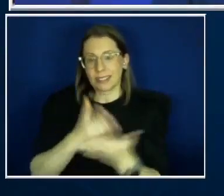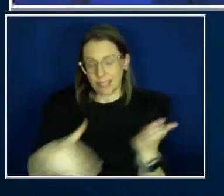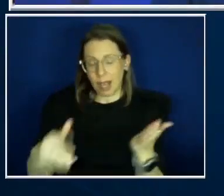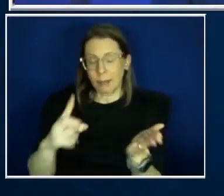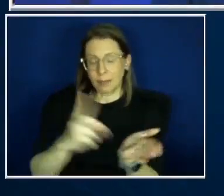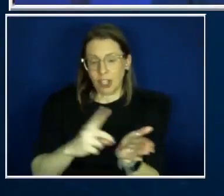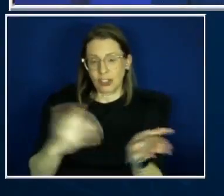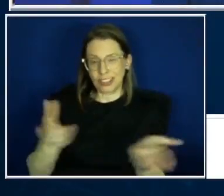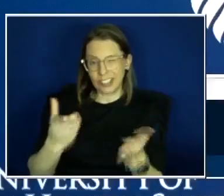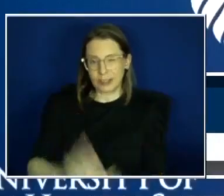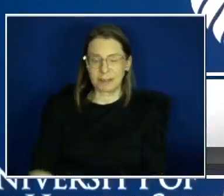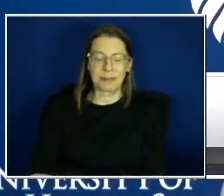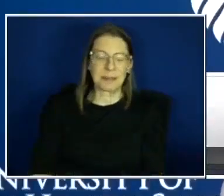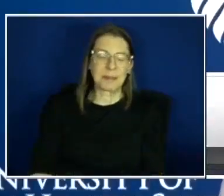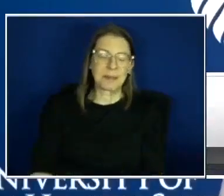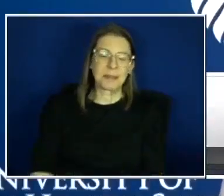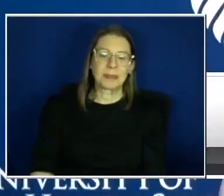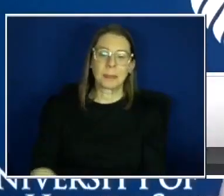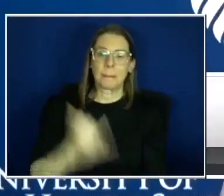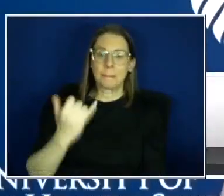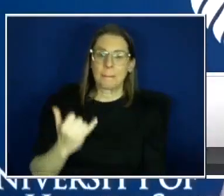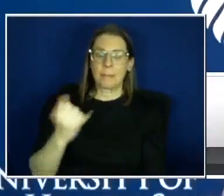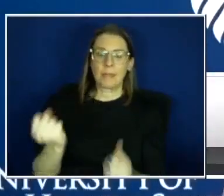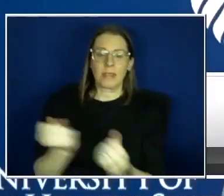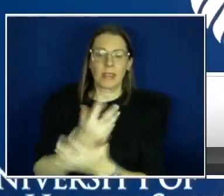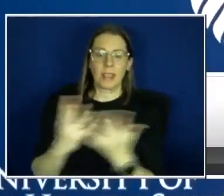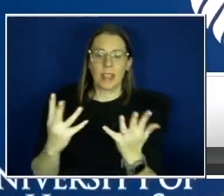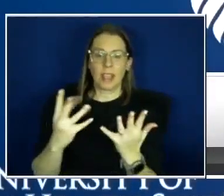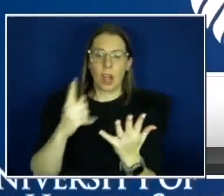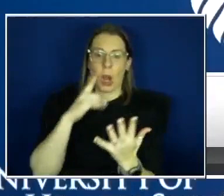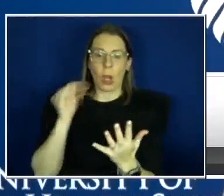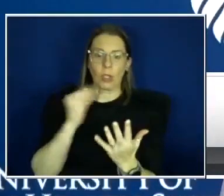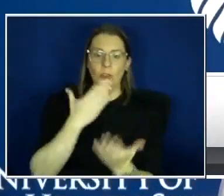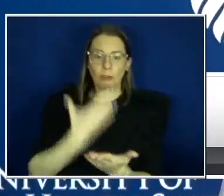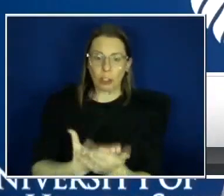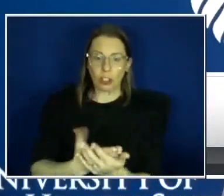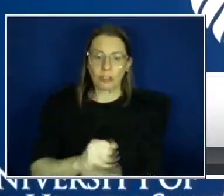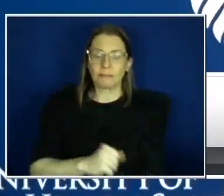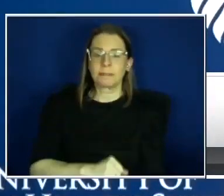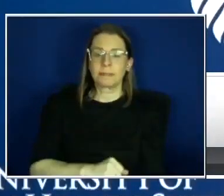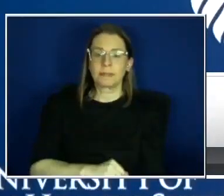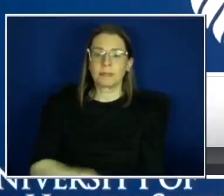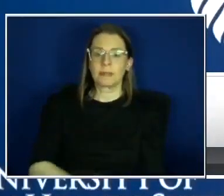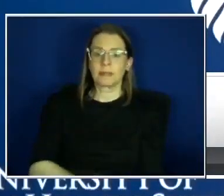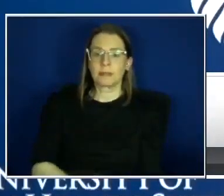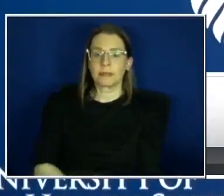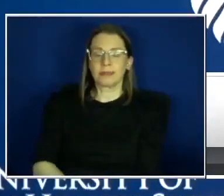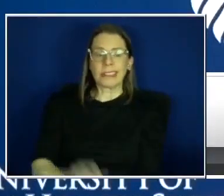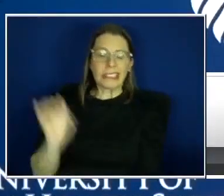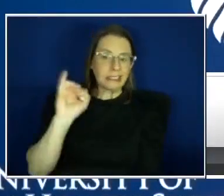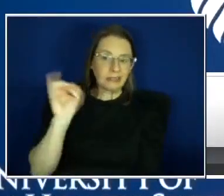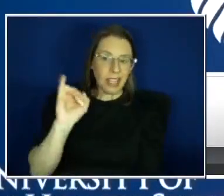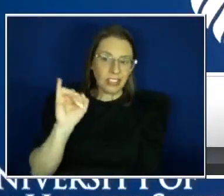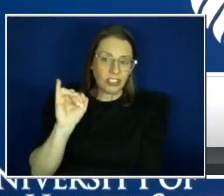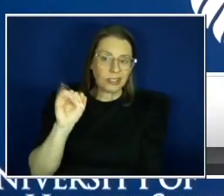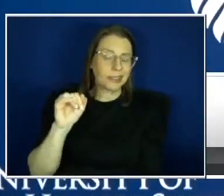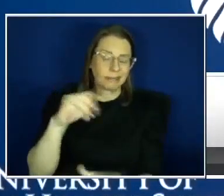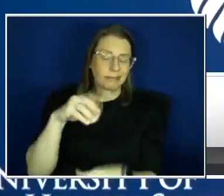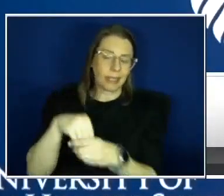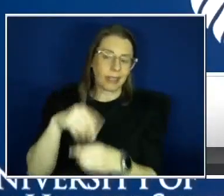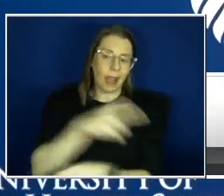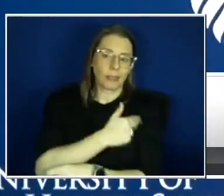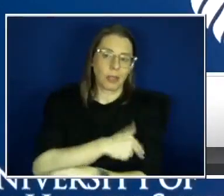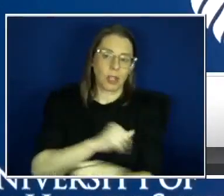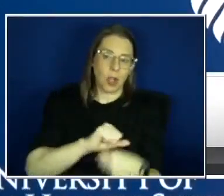Yep. Right now, but everything's looking good otherwise as well, as far as infections in the hospital, specifically COVID